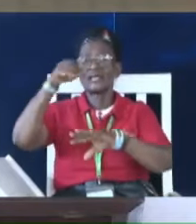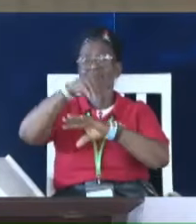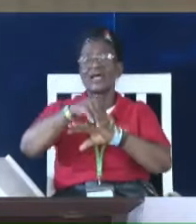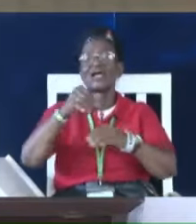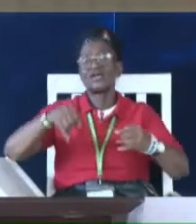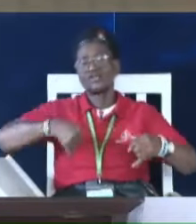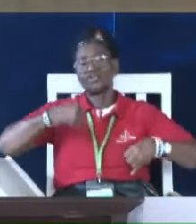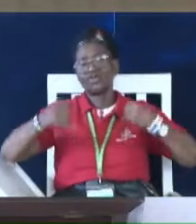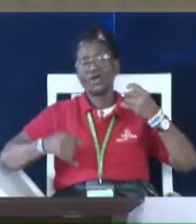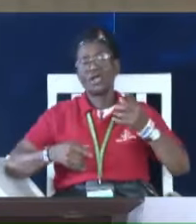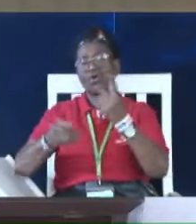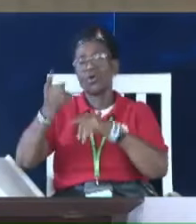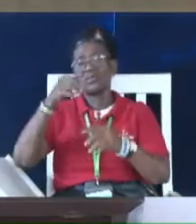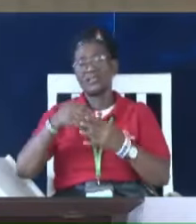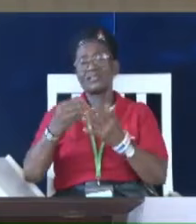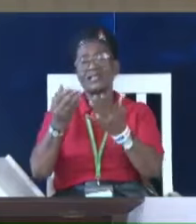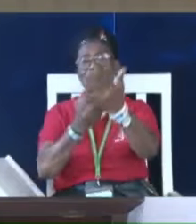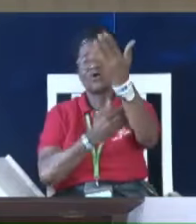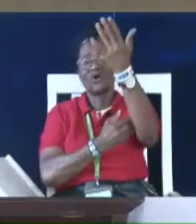Joy comes in the morning.